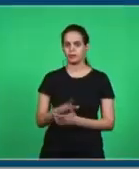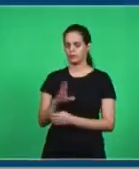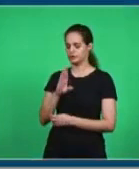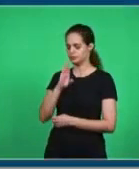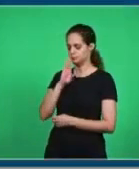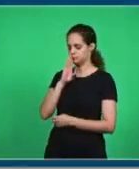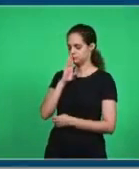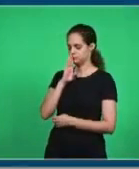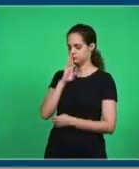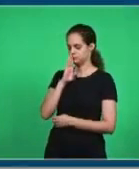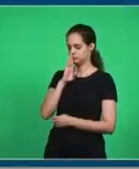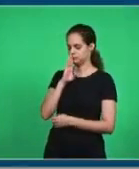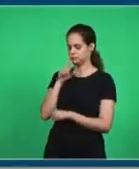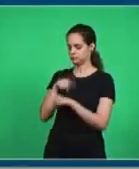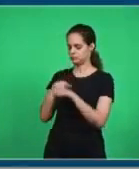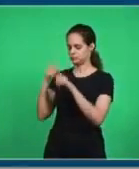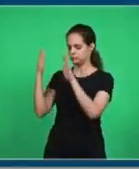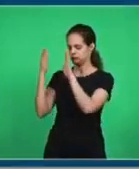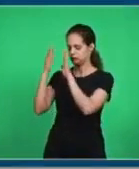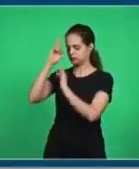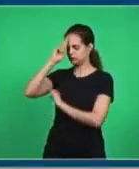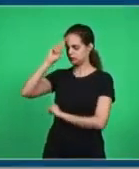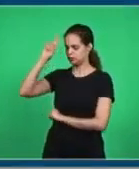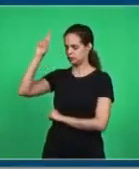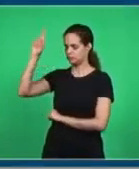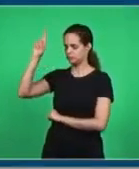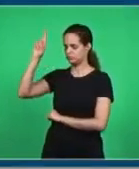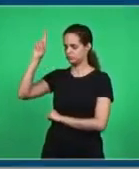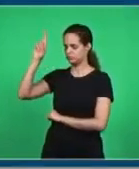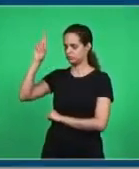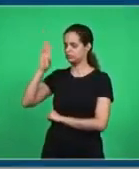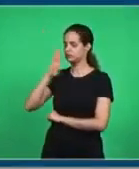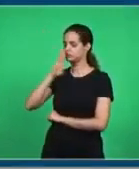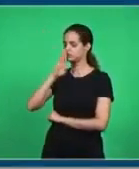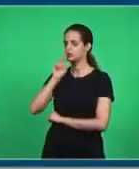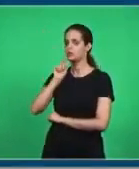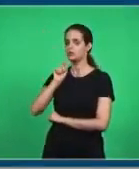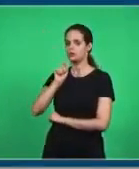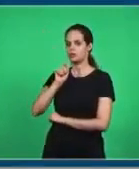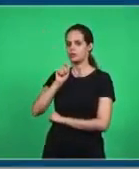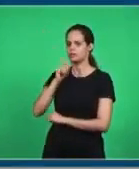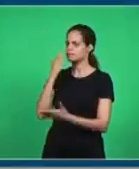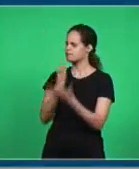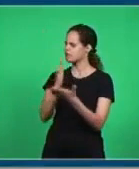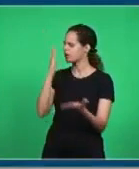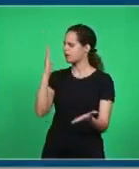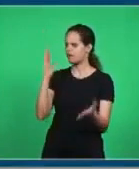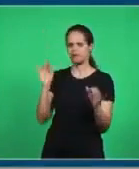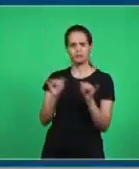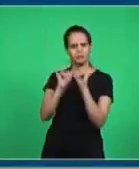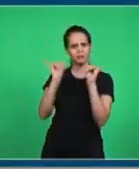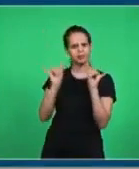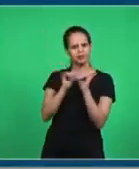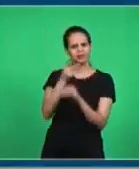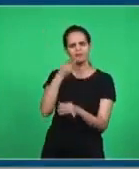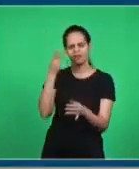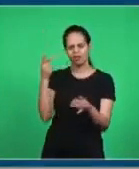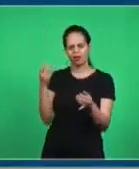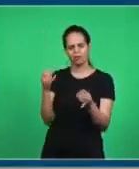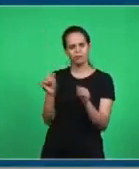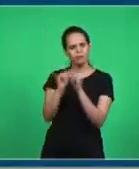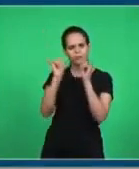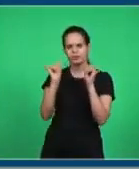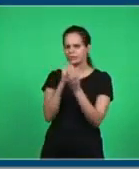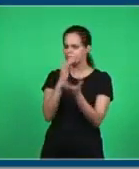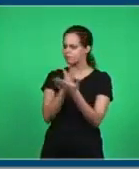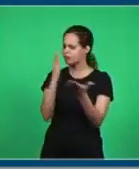Be silent in the presence of the Lord. Be silent is not shut your mouth. It's